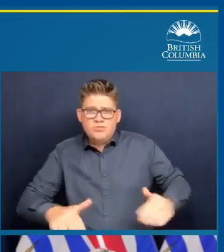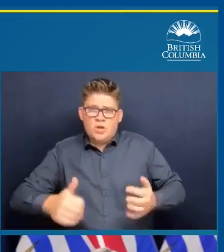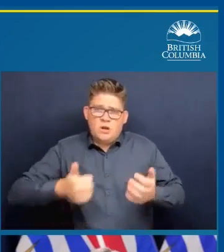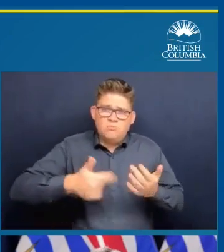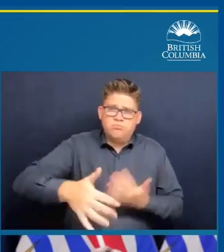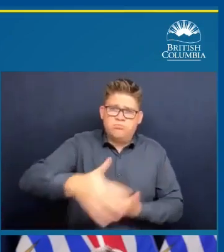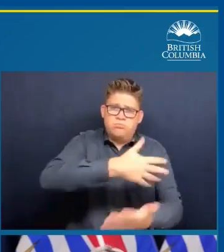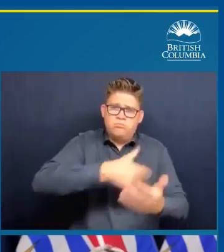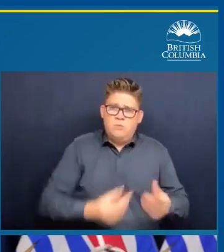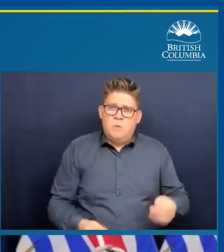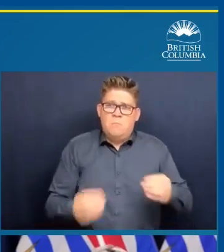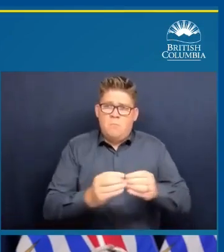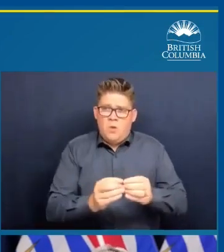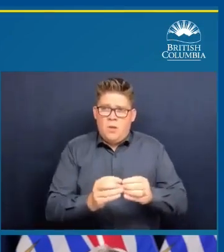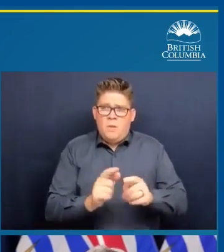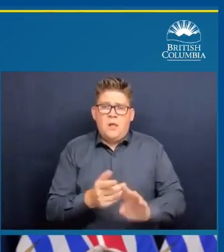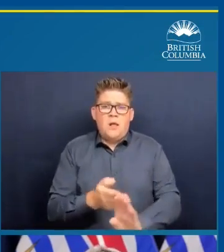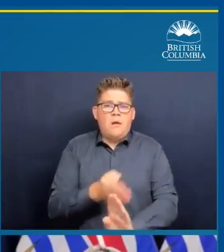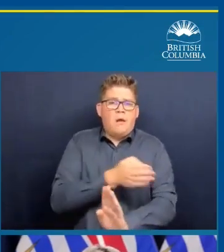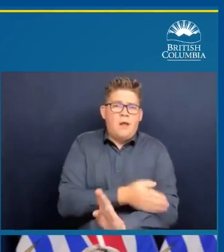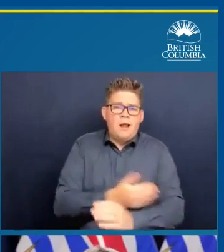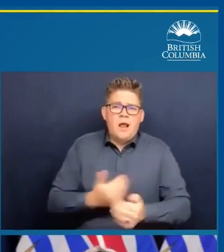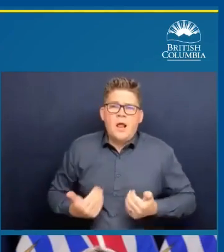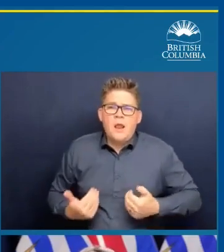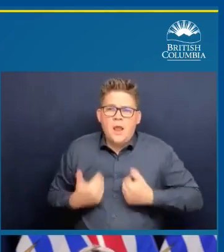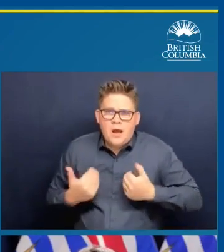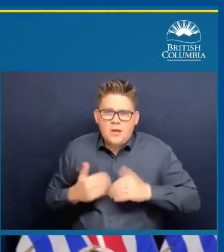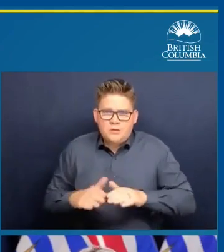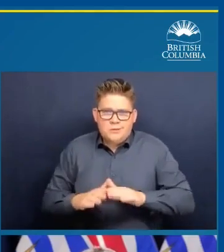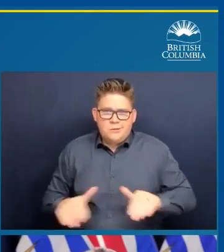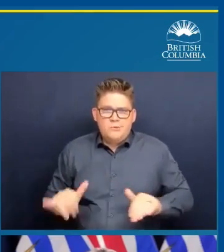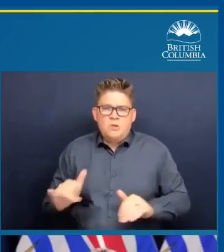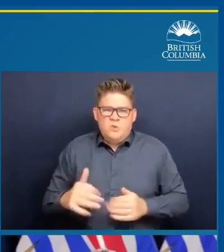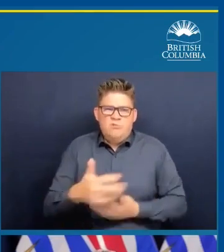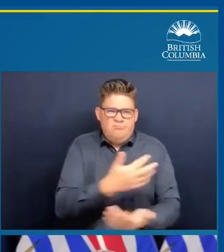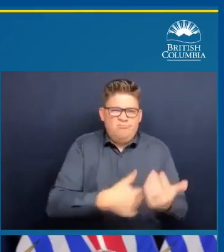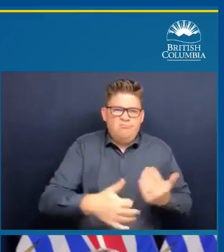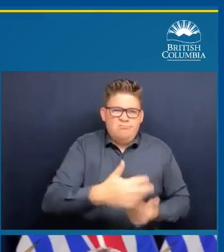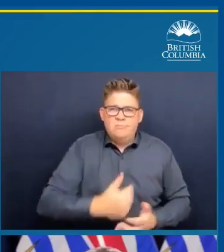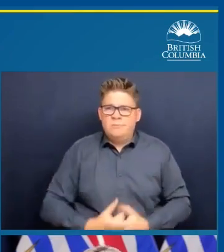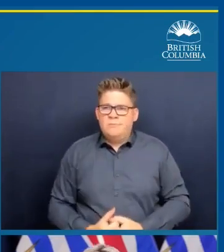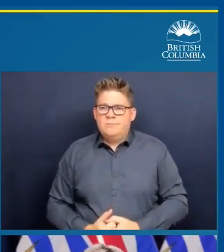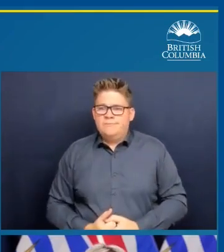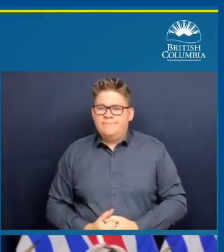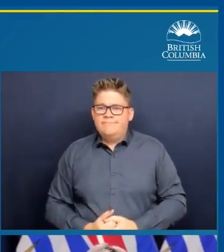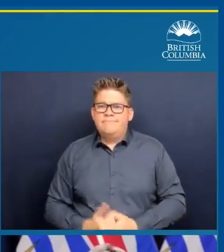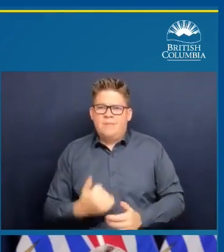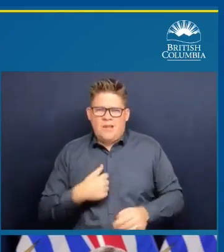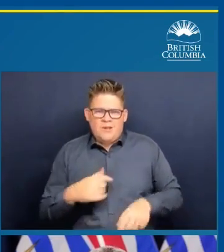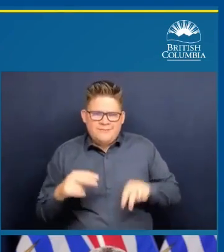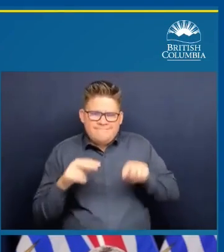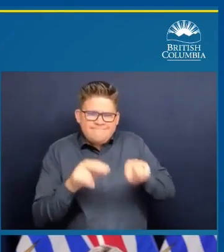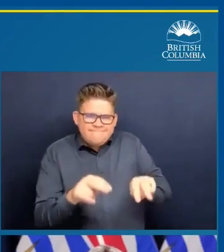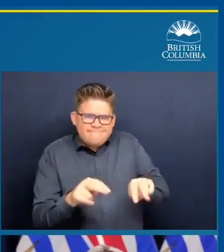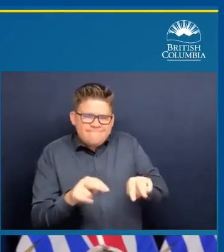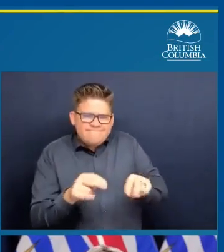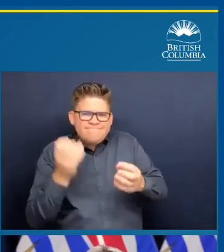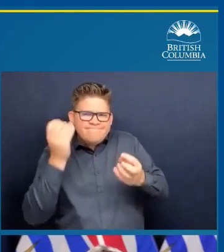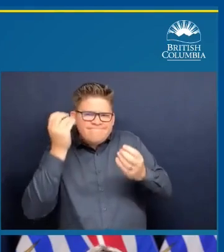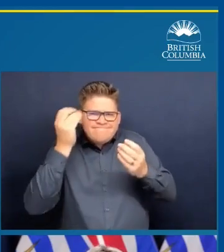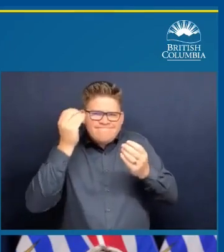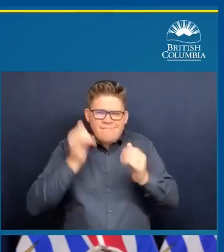children. And it's important to reflect on that, because there are things that we need to do to think about protecting younger children as